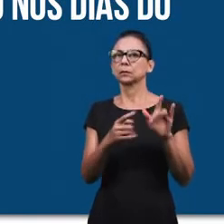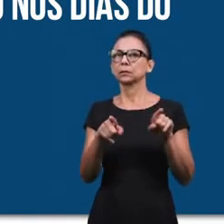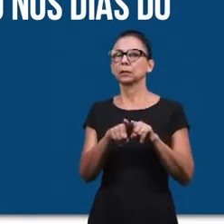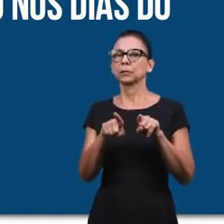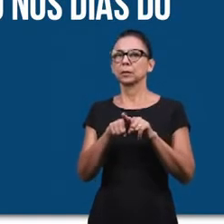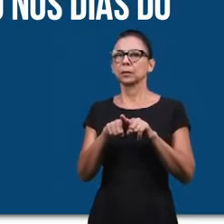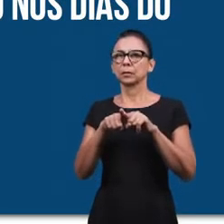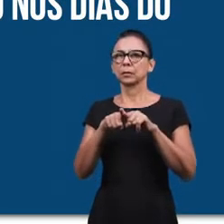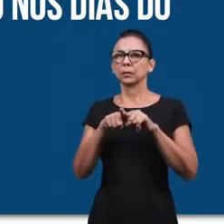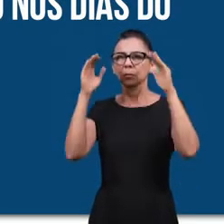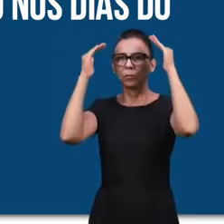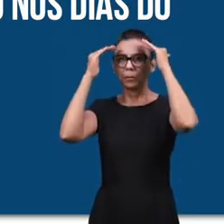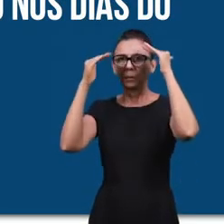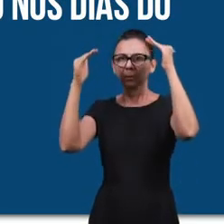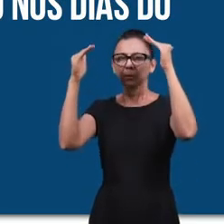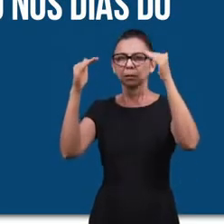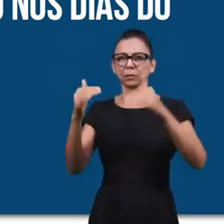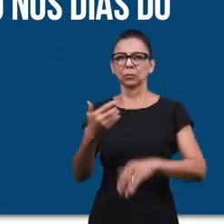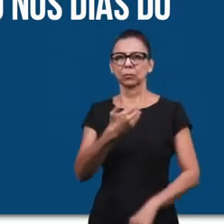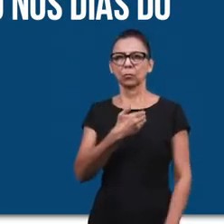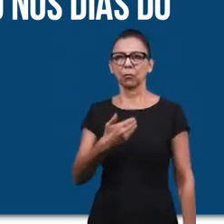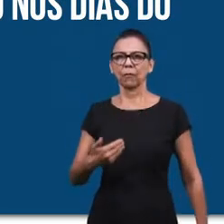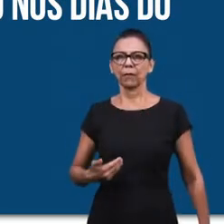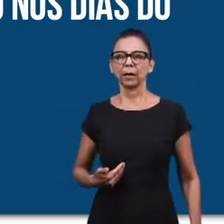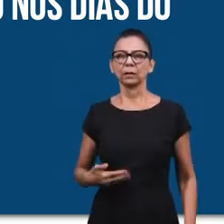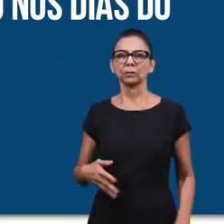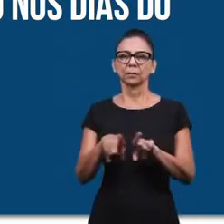the protocols from the government,